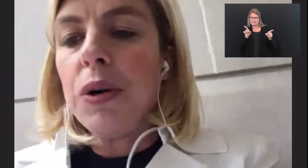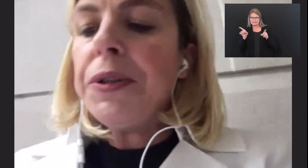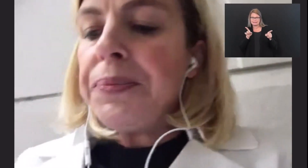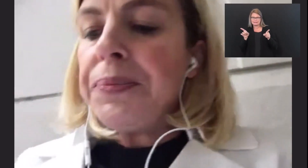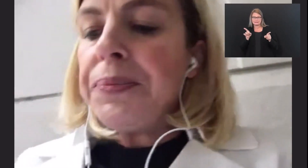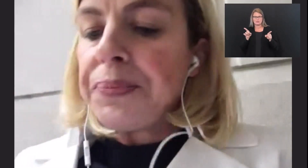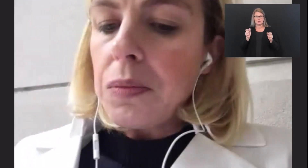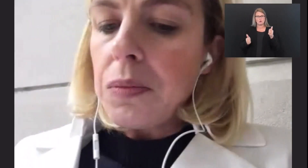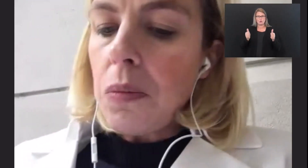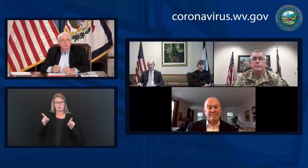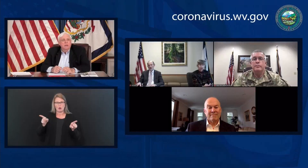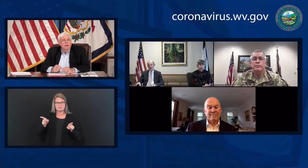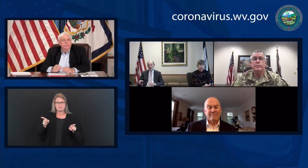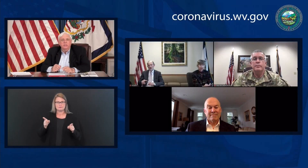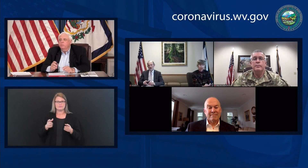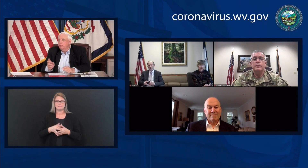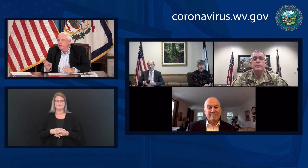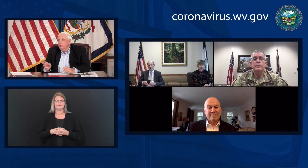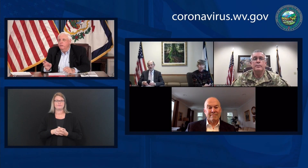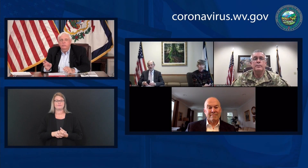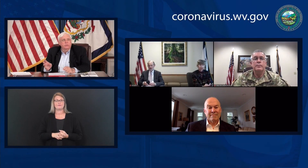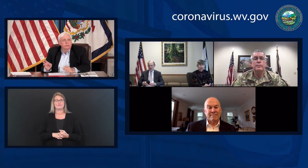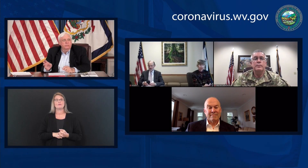people? I think the